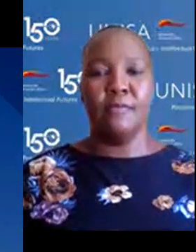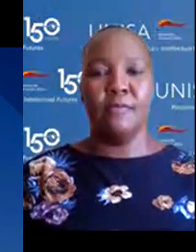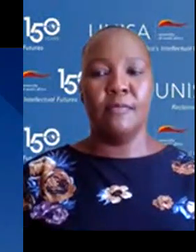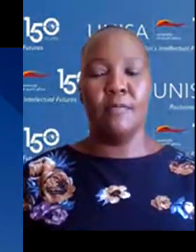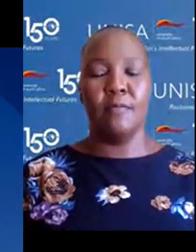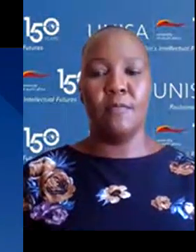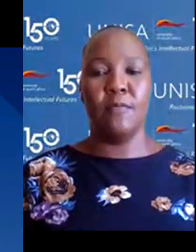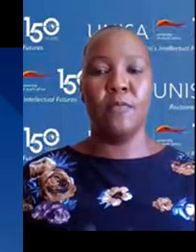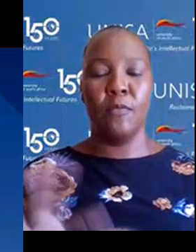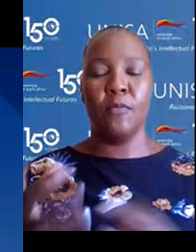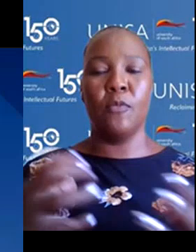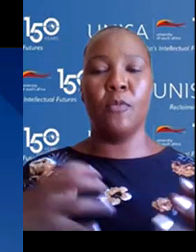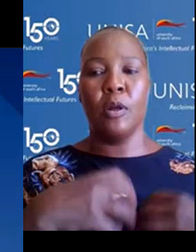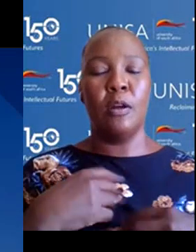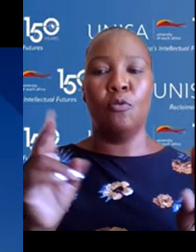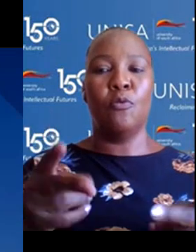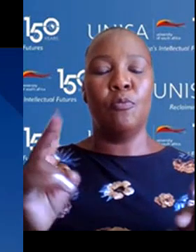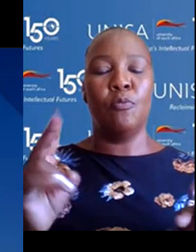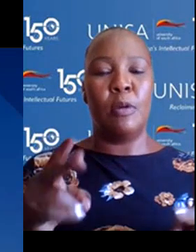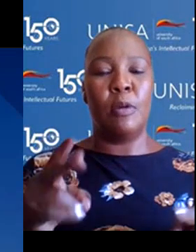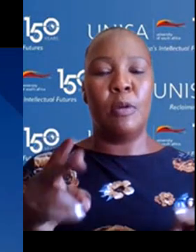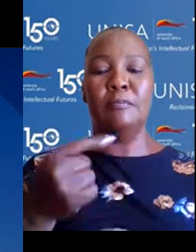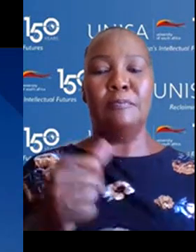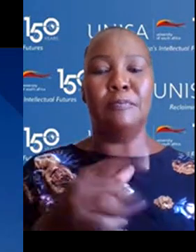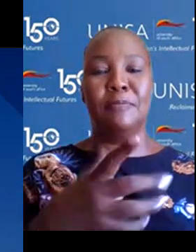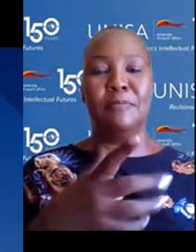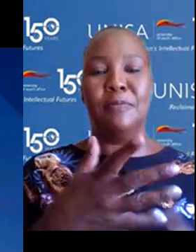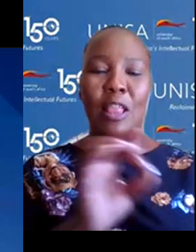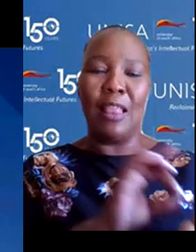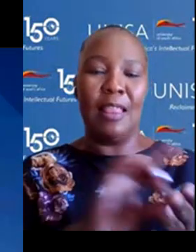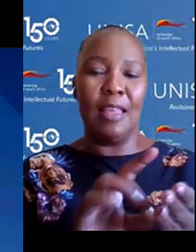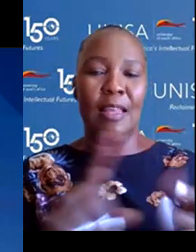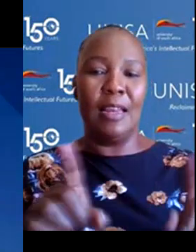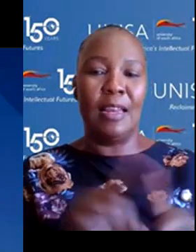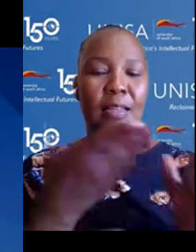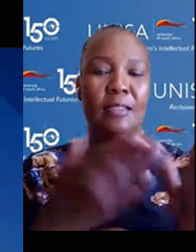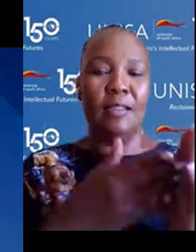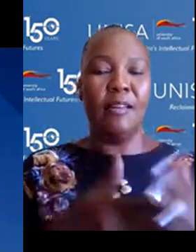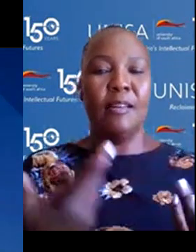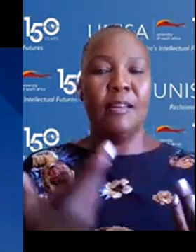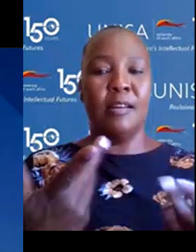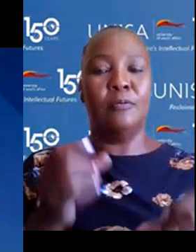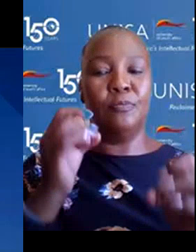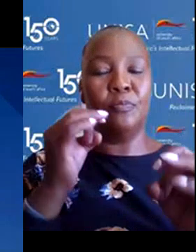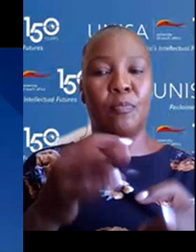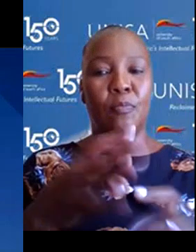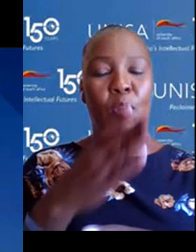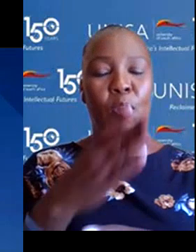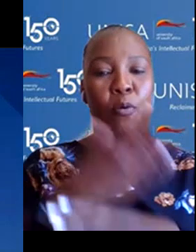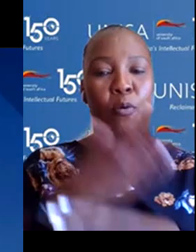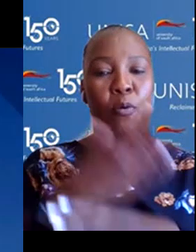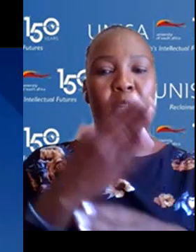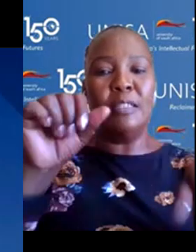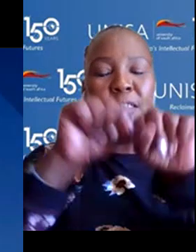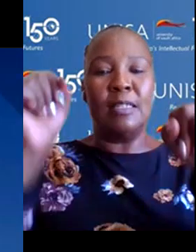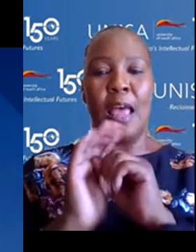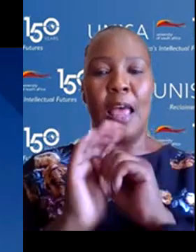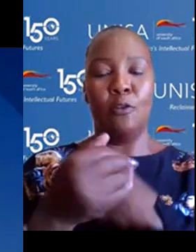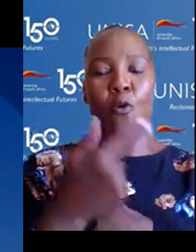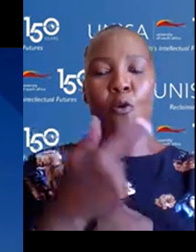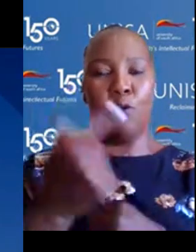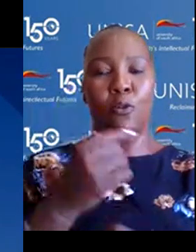Don't worry, my desktop normally doesn't look this clean. All I did is I told the operating system to please hide all my files and folders